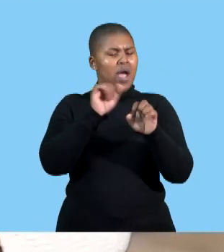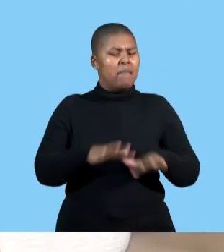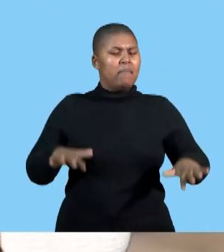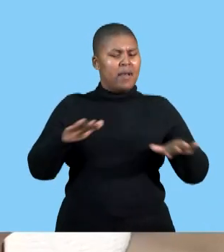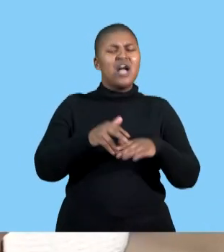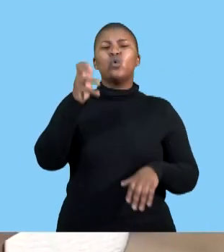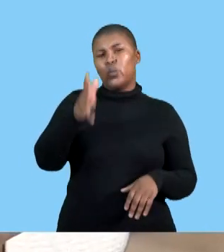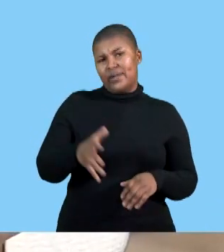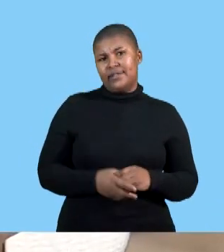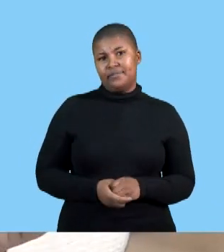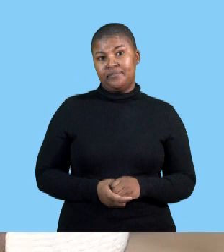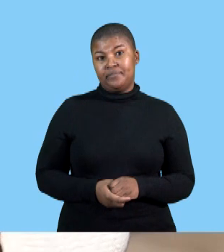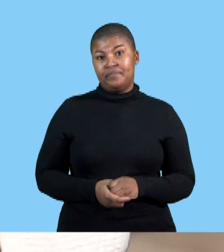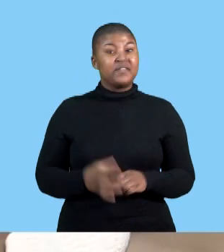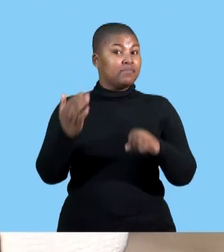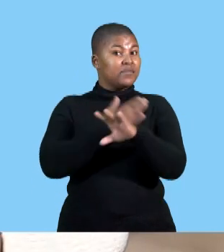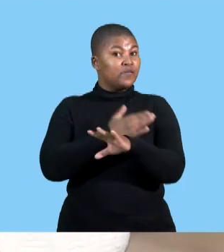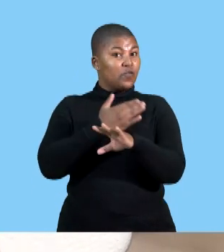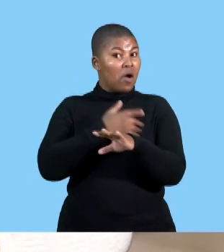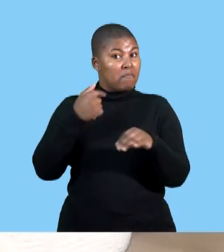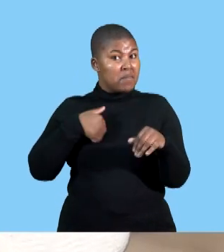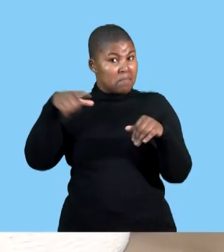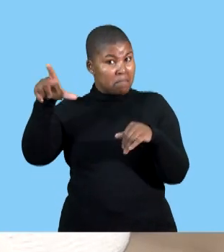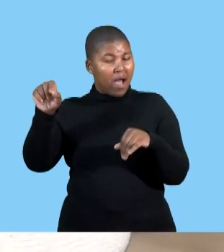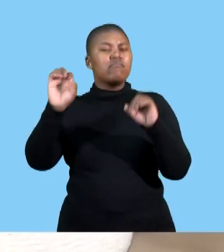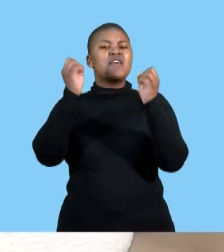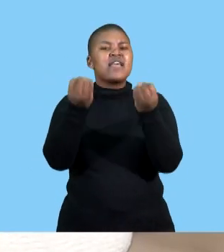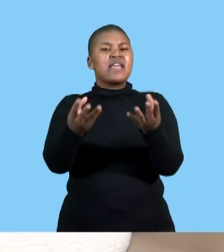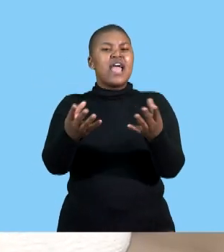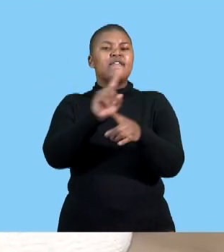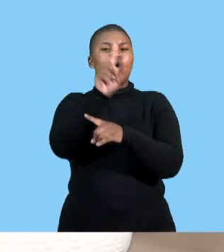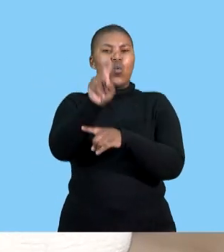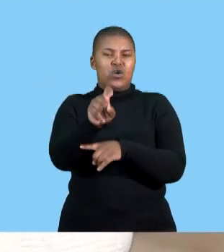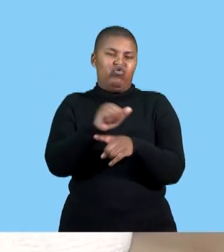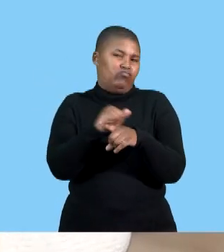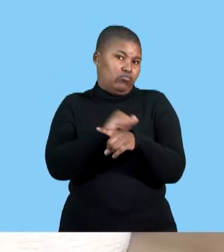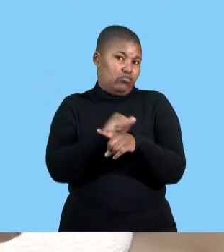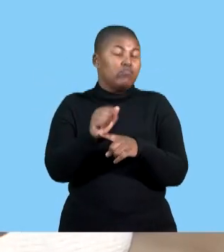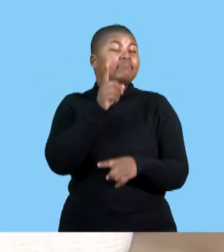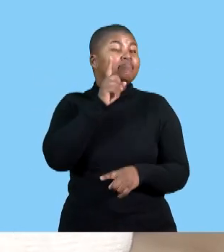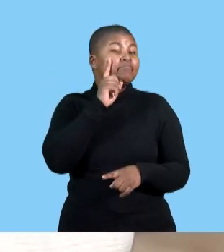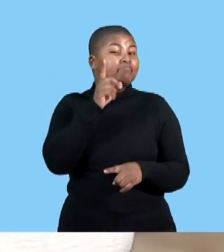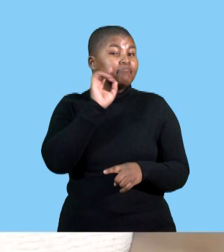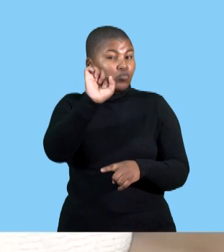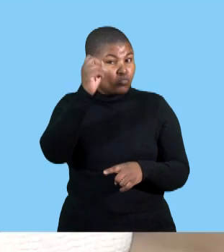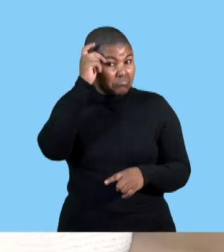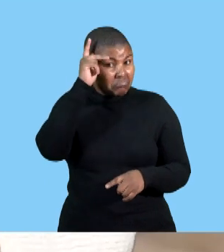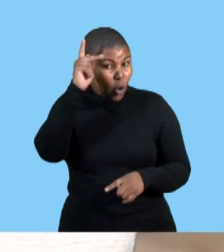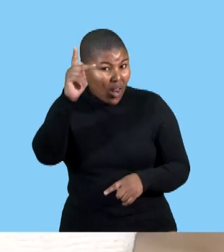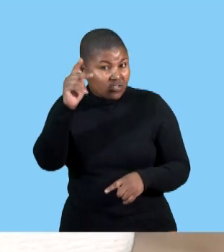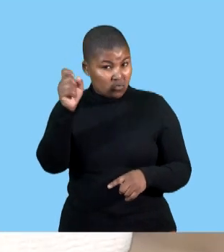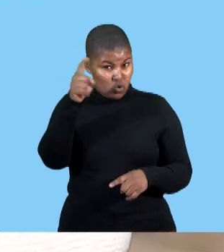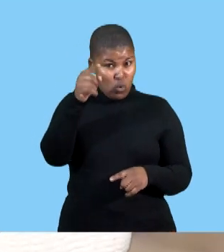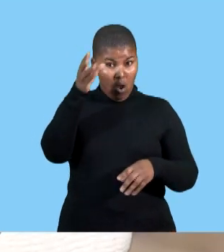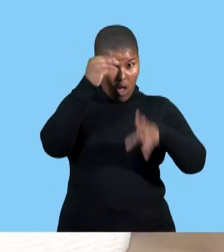workforce. Right, before I leave, I'm going to leave you with a challenging question. Right, so just to test your knowledge, to see if you were listening,